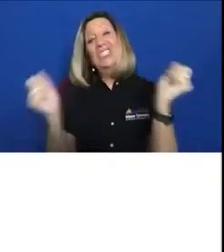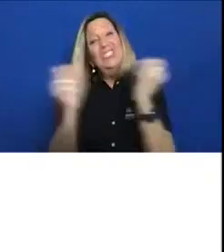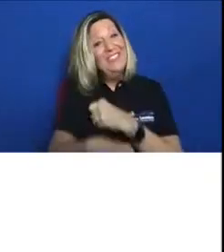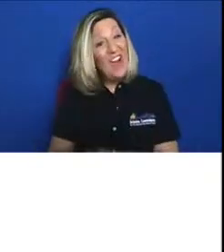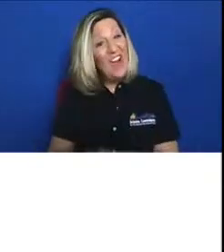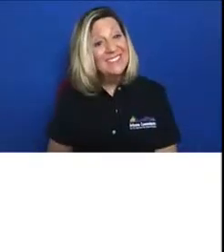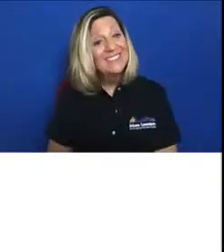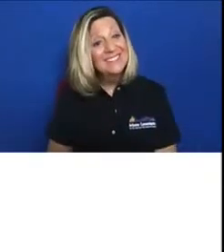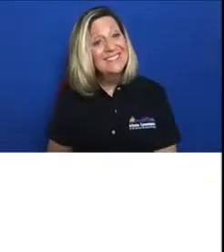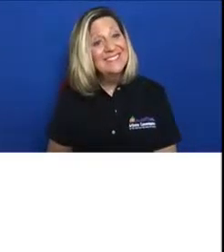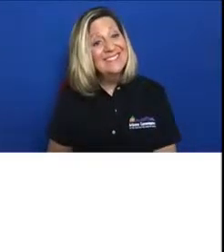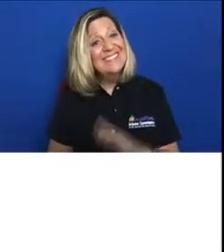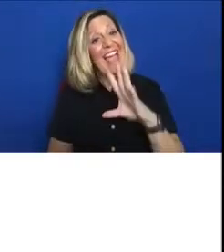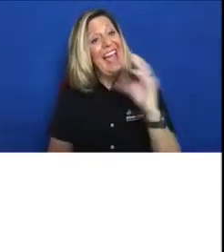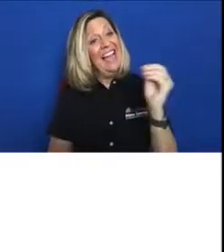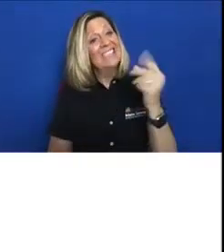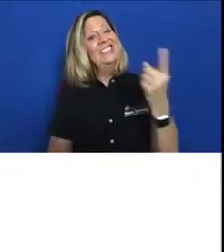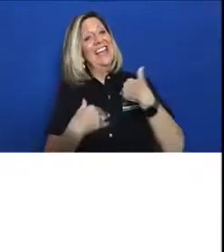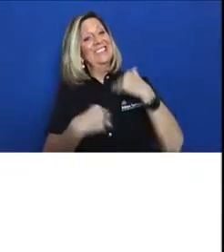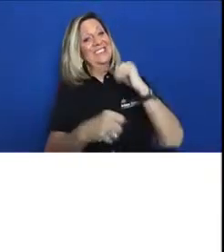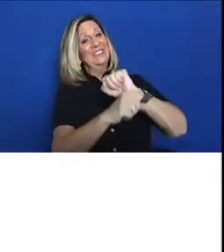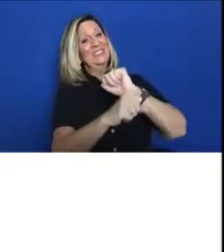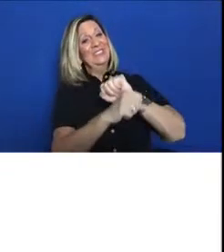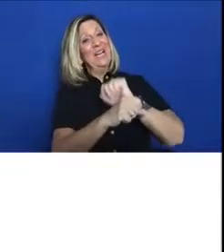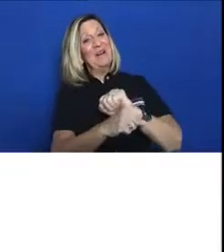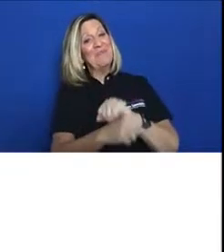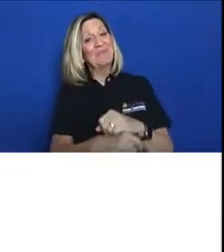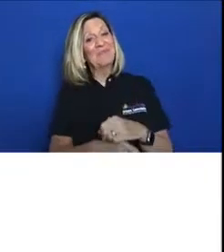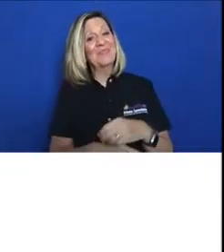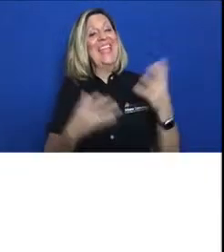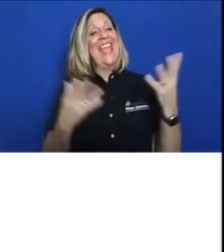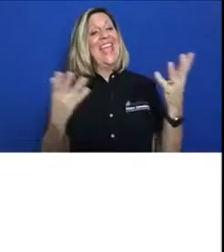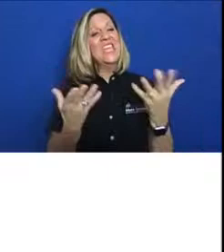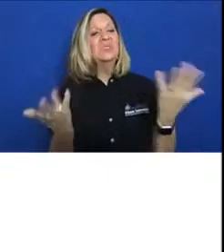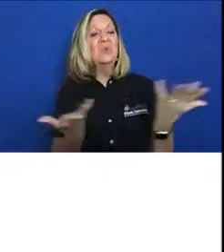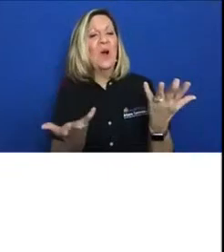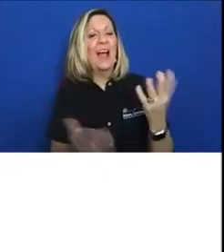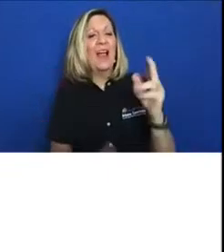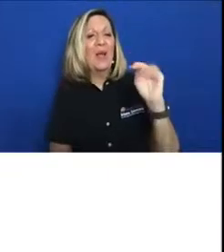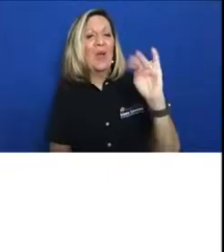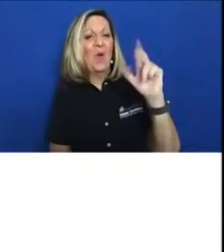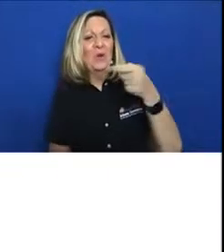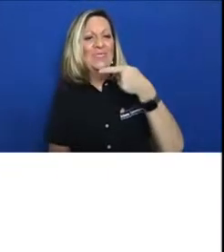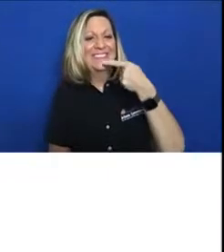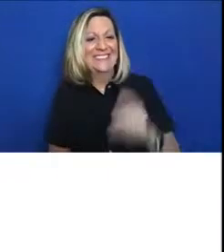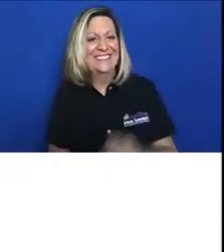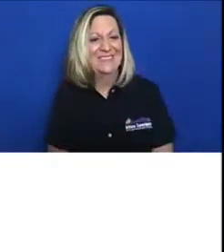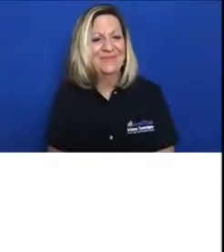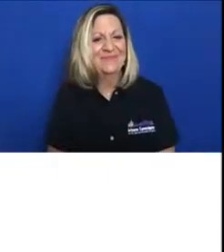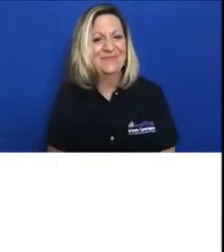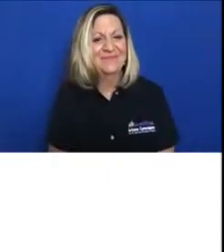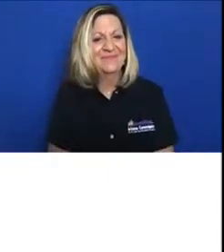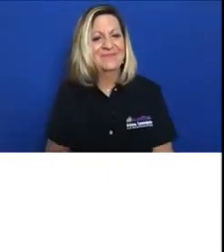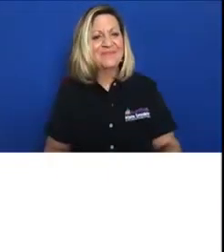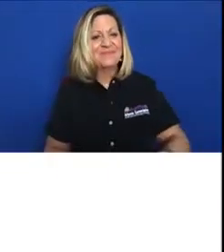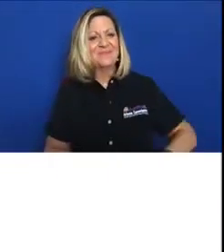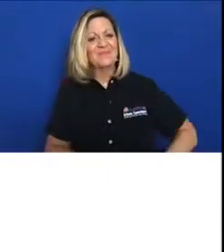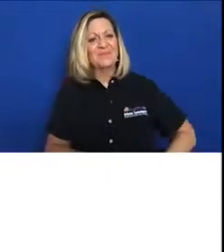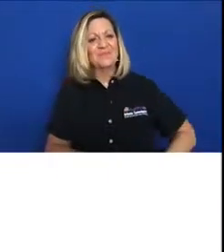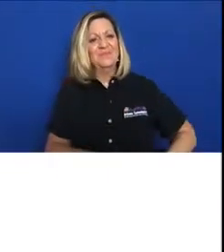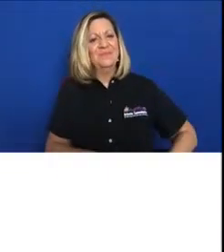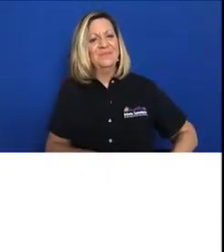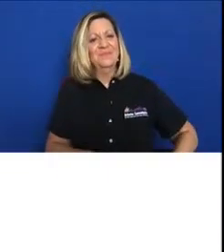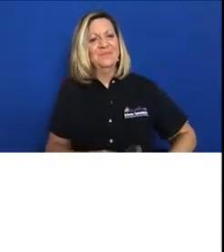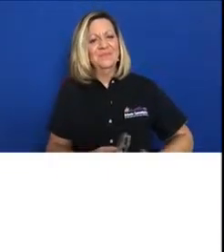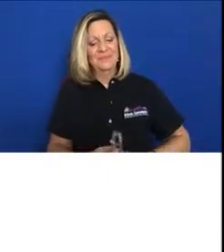deaf. But she fought, and now she has that job. Here's what Nicole has